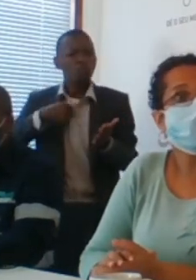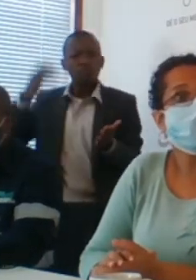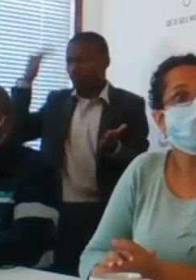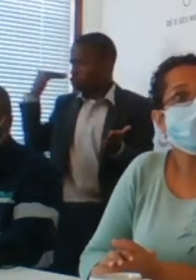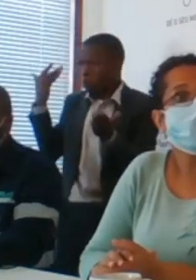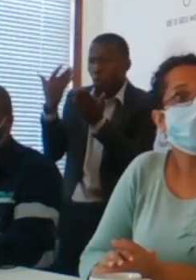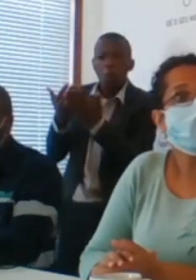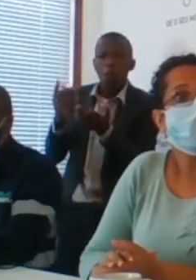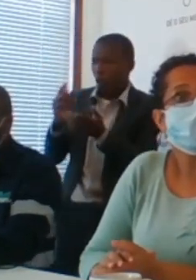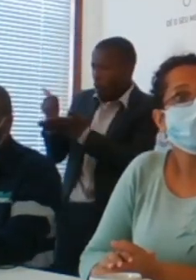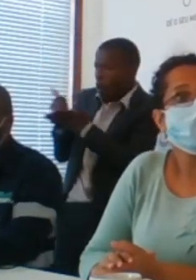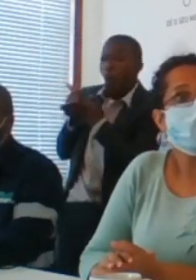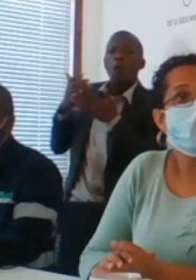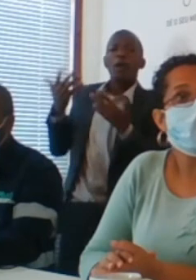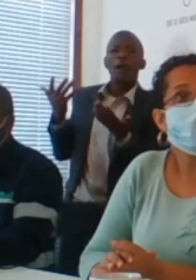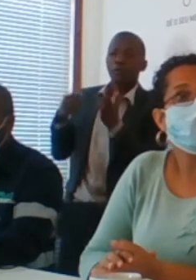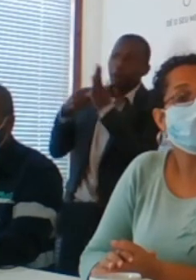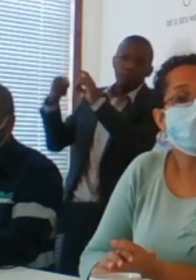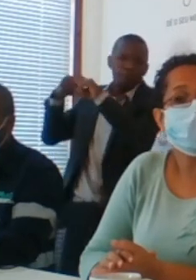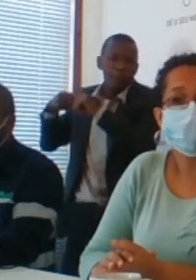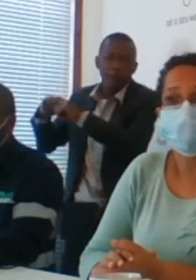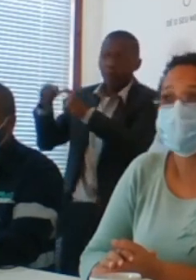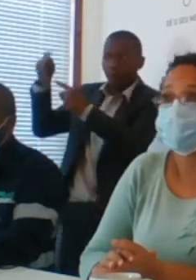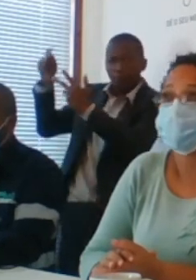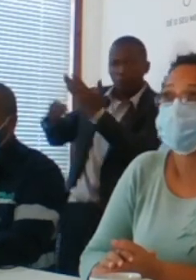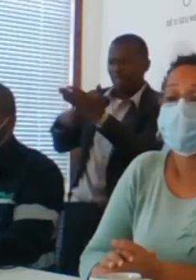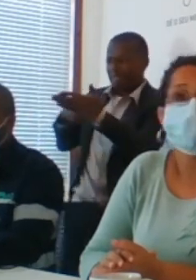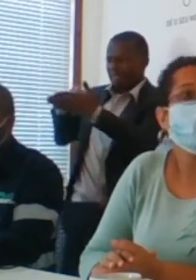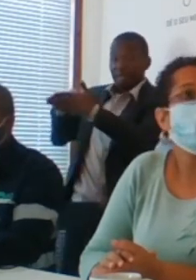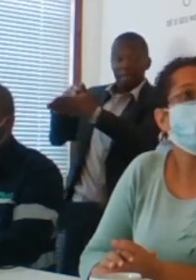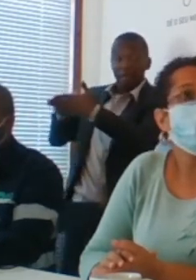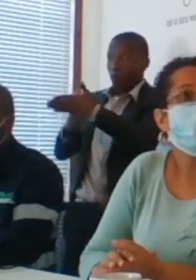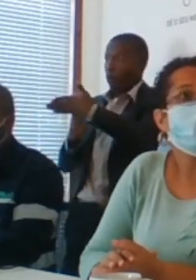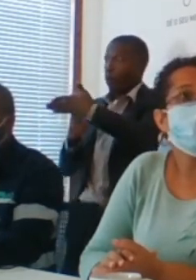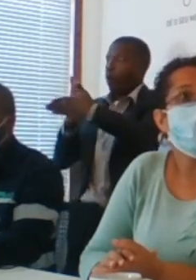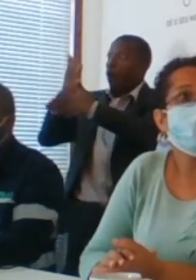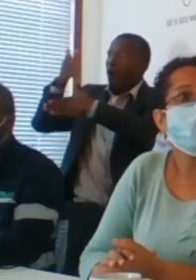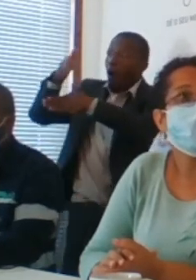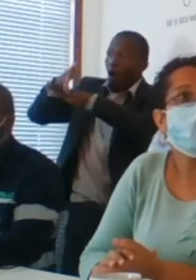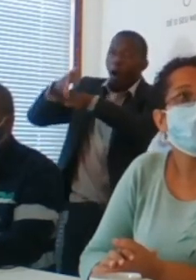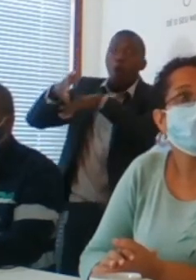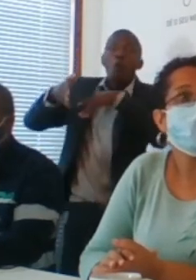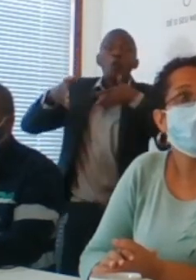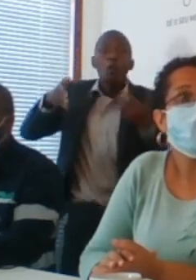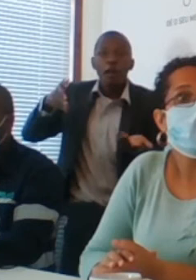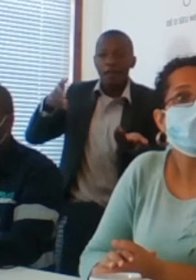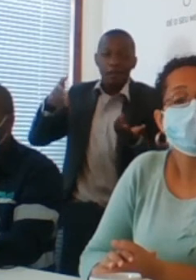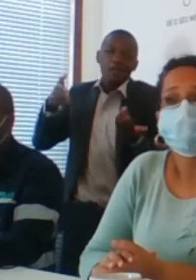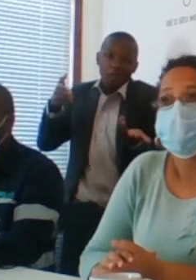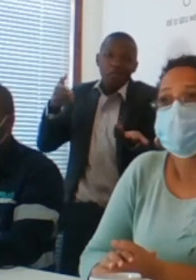and also my family, and to overcome so many problems that we have in Mozambique.